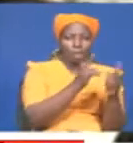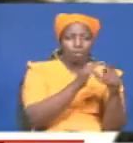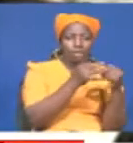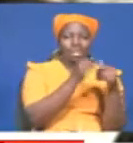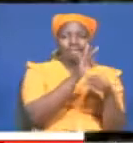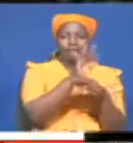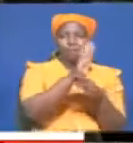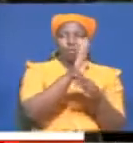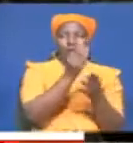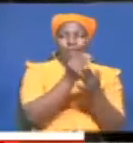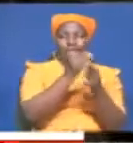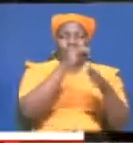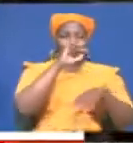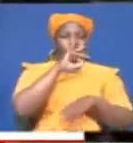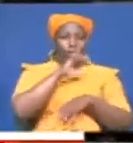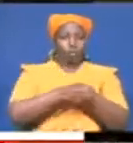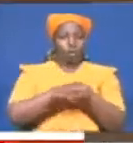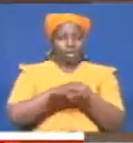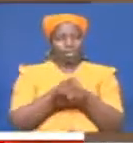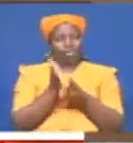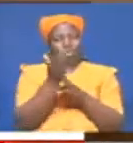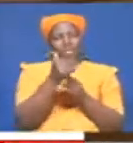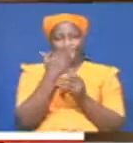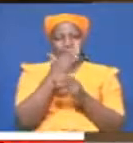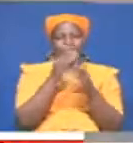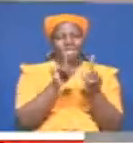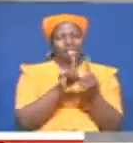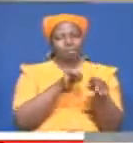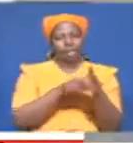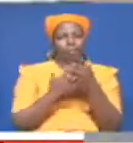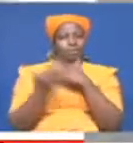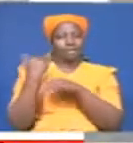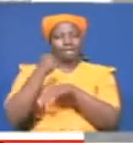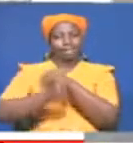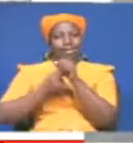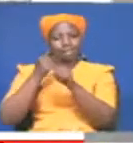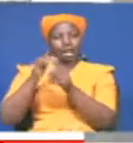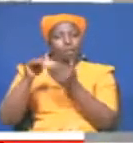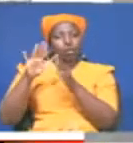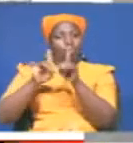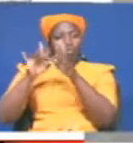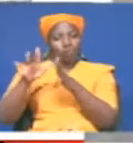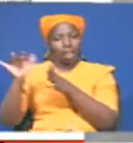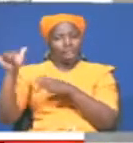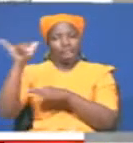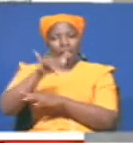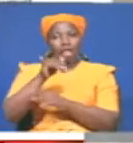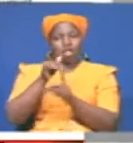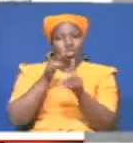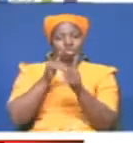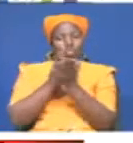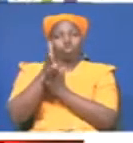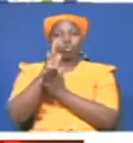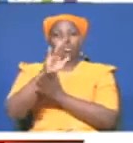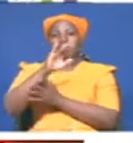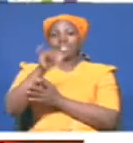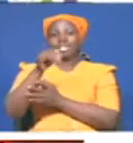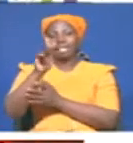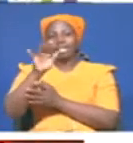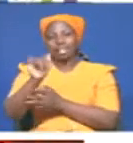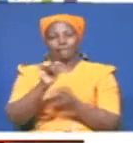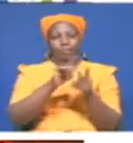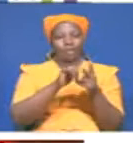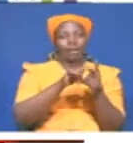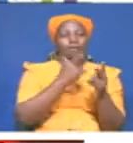a similar period last year. Most of the tourists jetted in through the Jomo Kenyatta International Airport, followed by the Moi